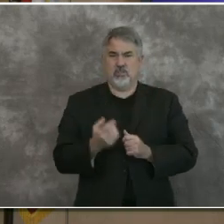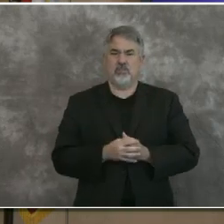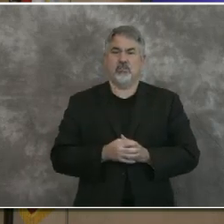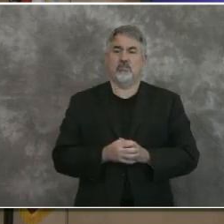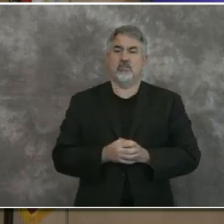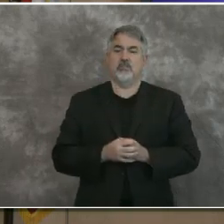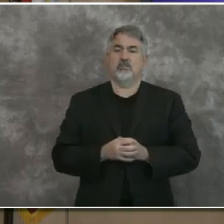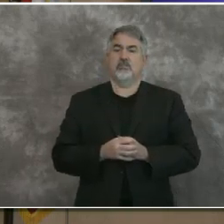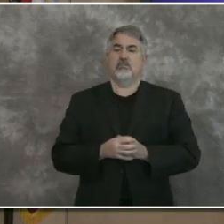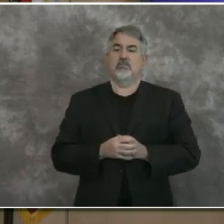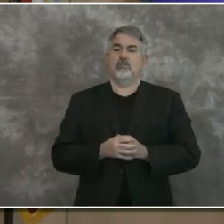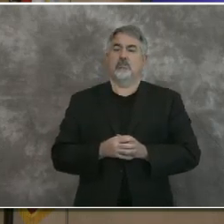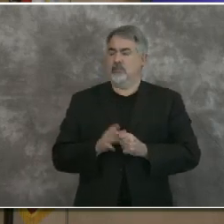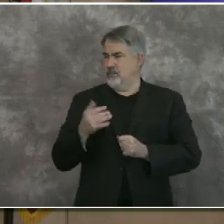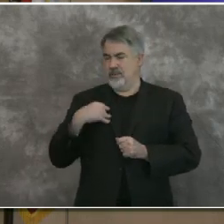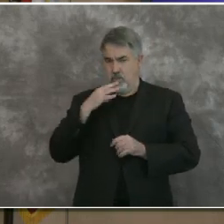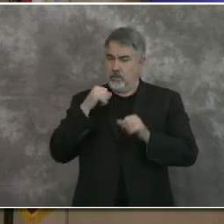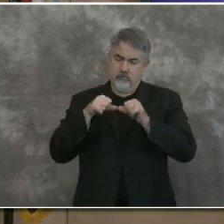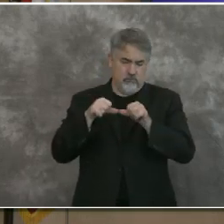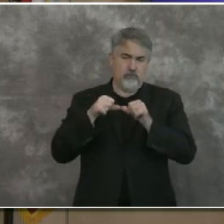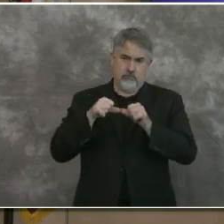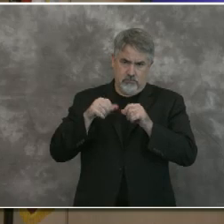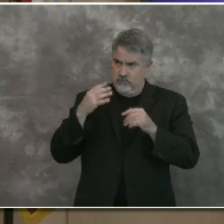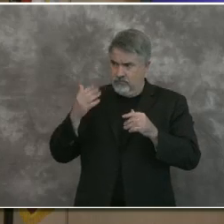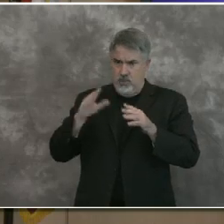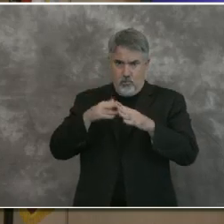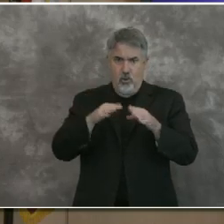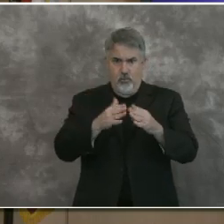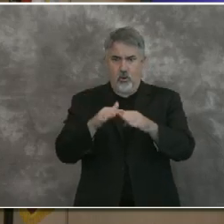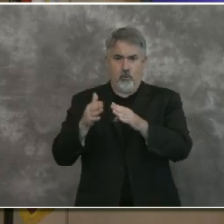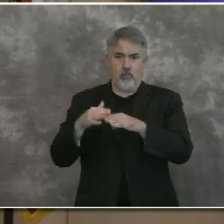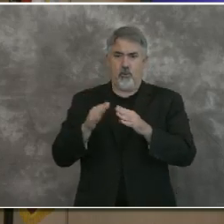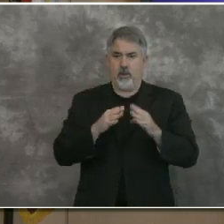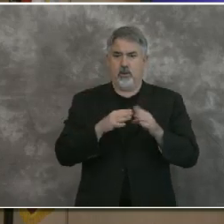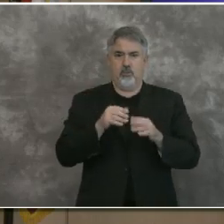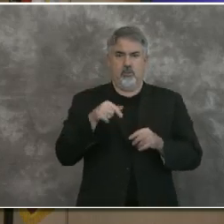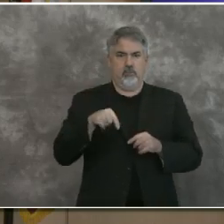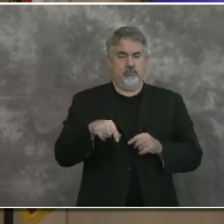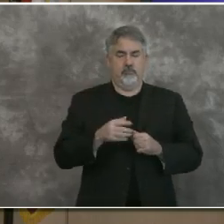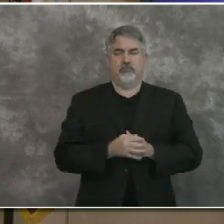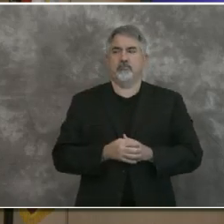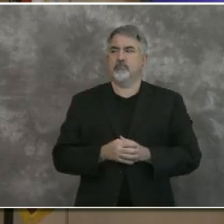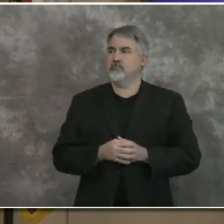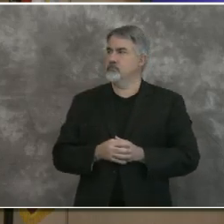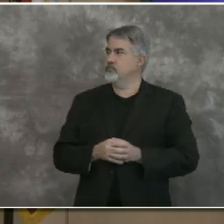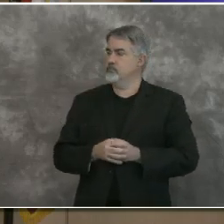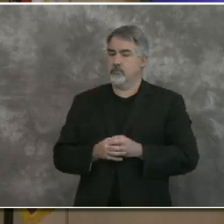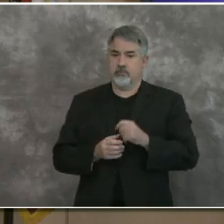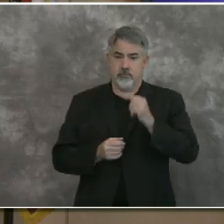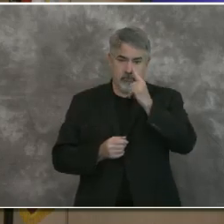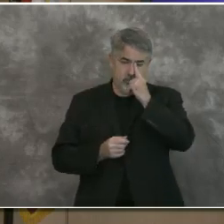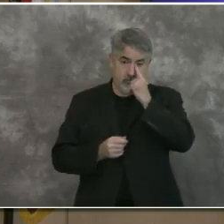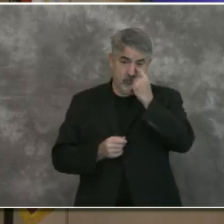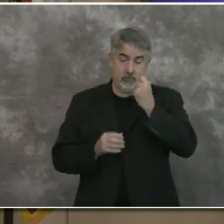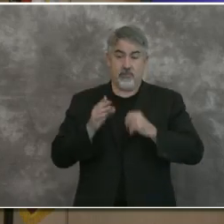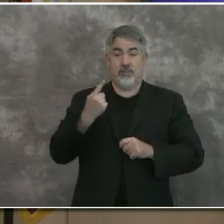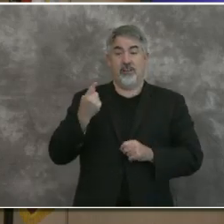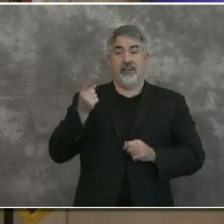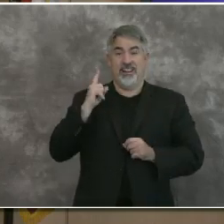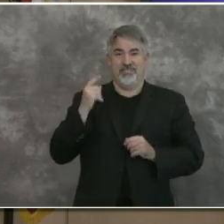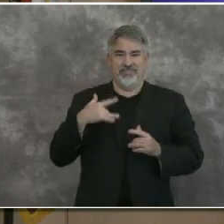move forward in stage 2 with the state of California. And so we took a huge step forward last week. We expect more